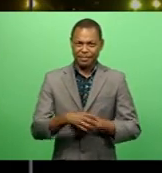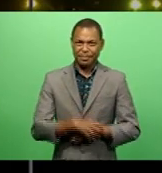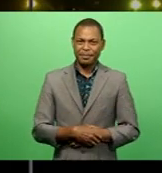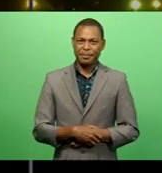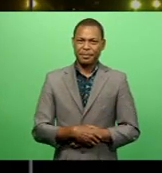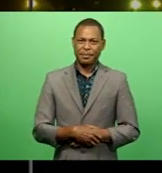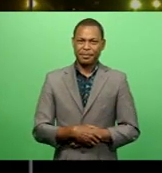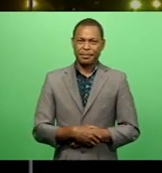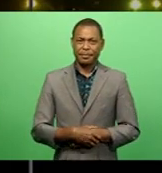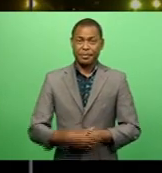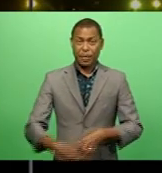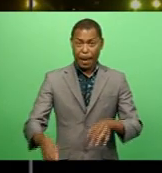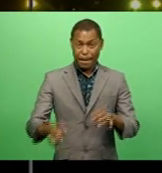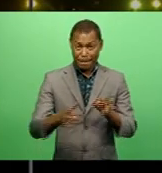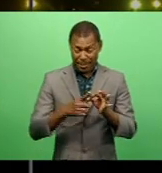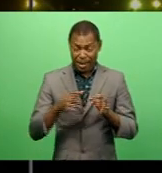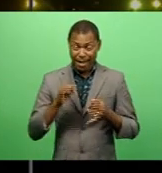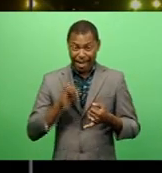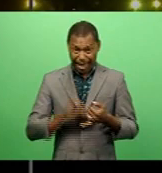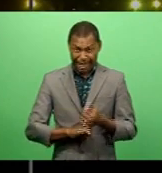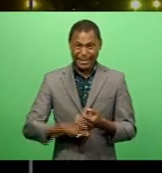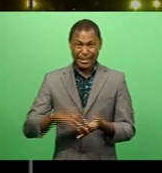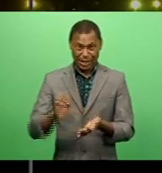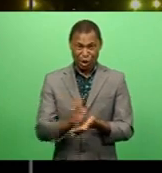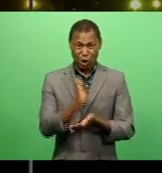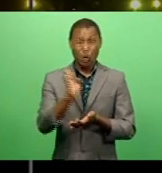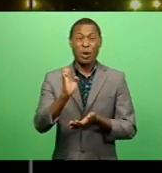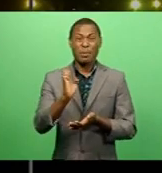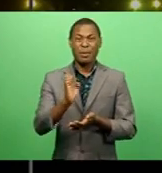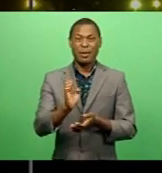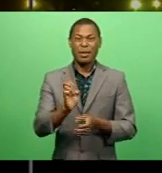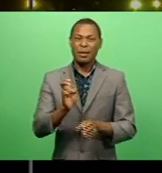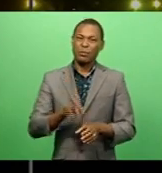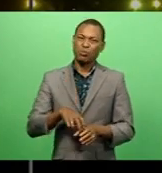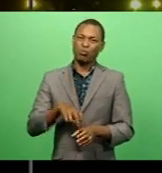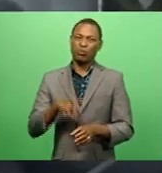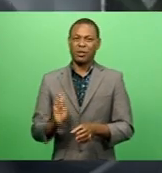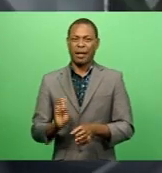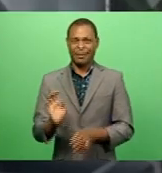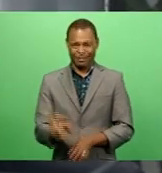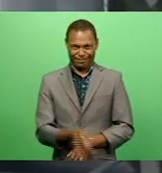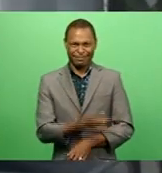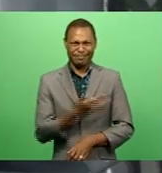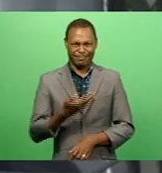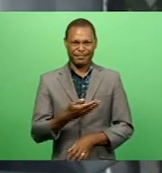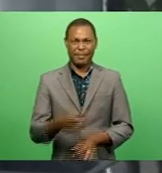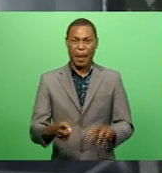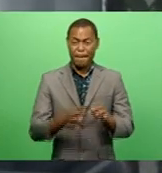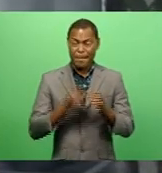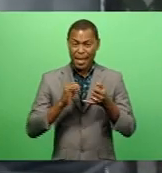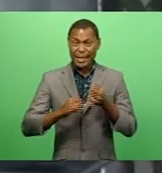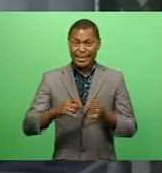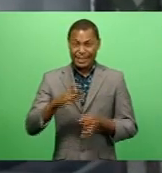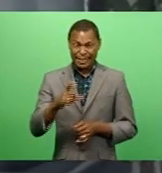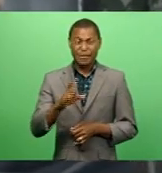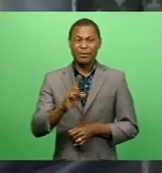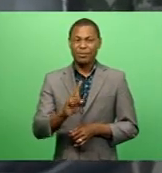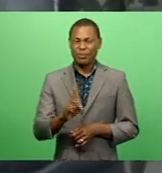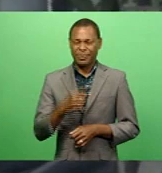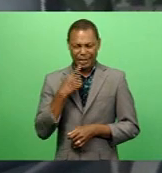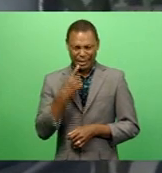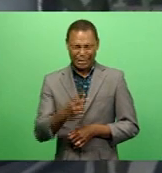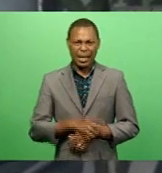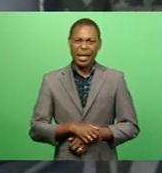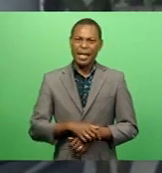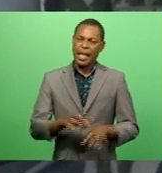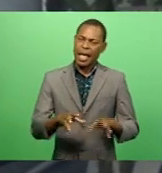for the Ministry of Economy, Makareta Conrote, has resigned. The Public Service Commission in a statement says they've accepted Conrote's